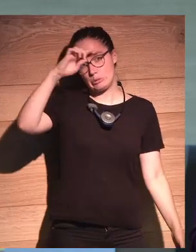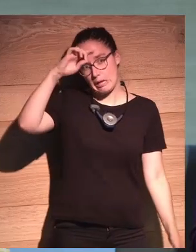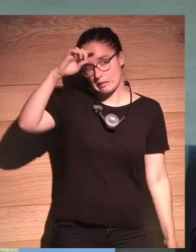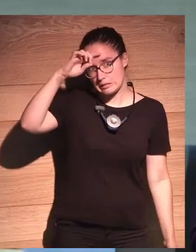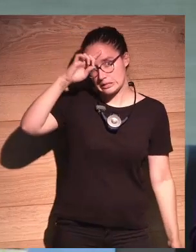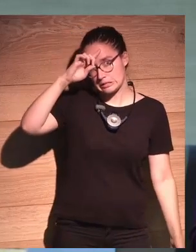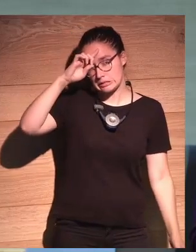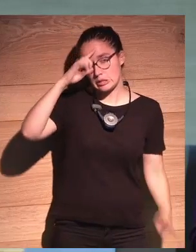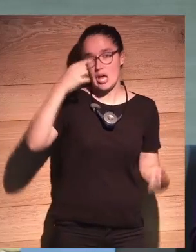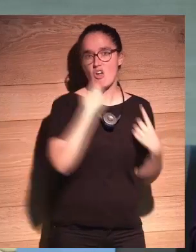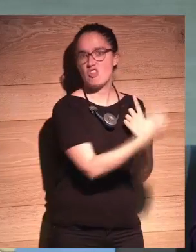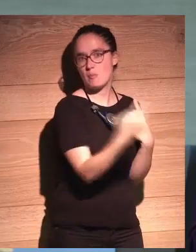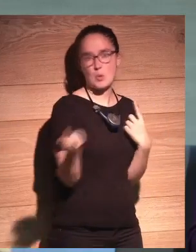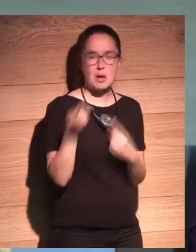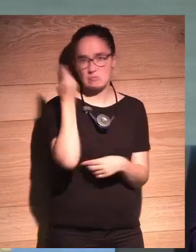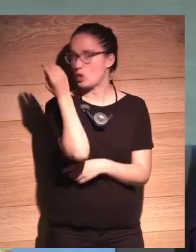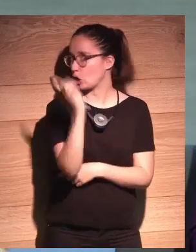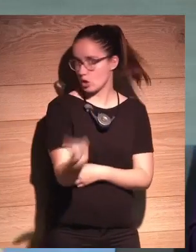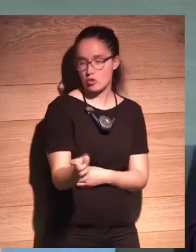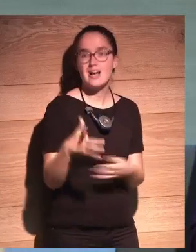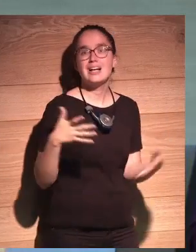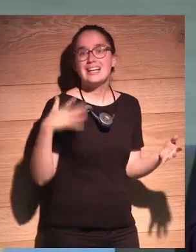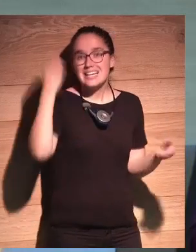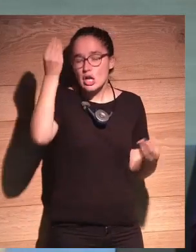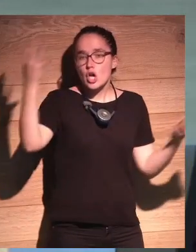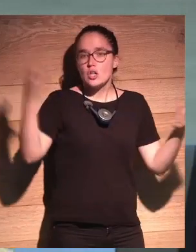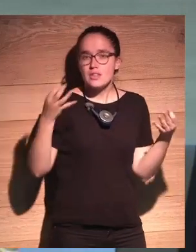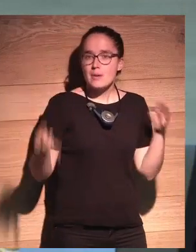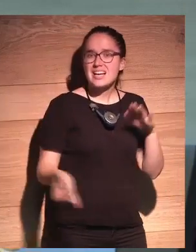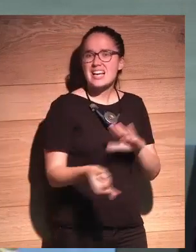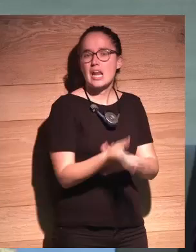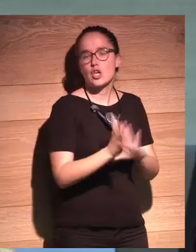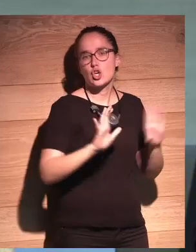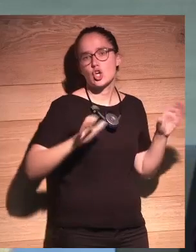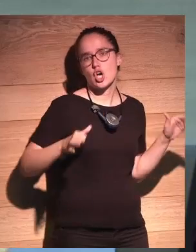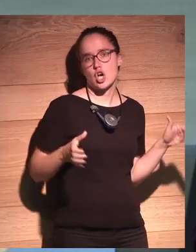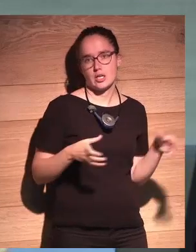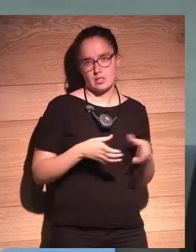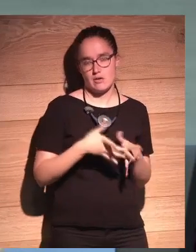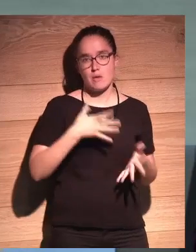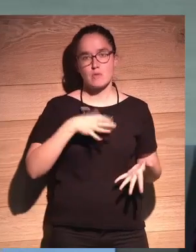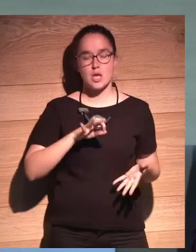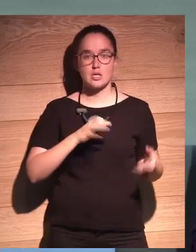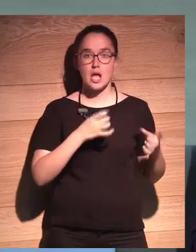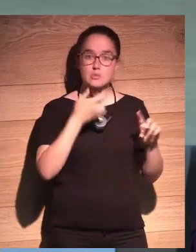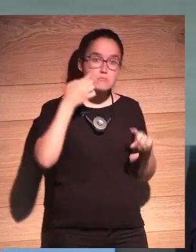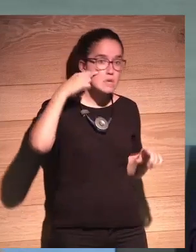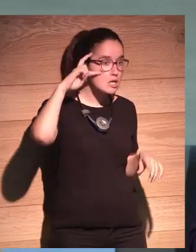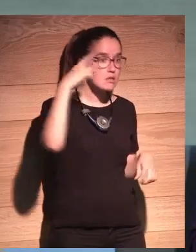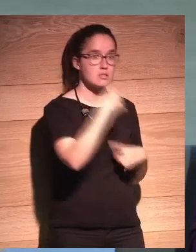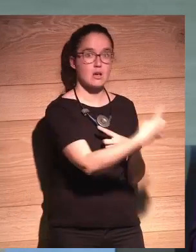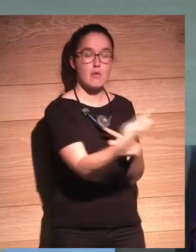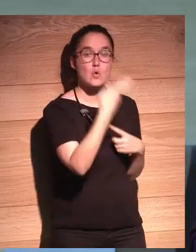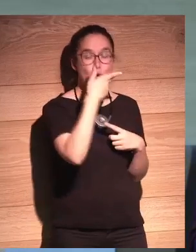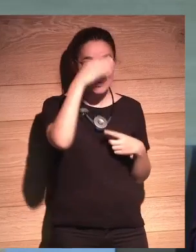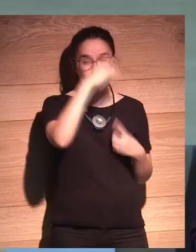big cultural changes are going to be individual. I think they have to come from collective